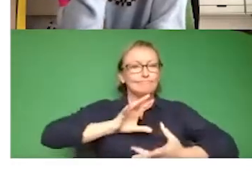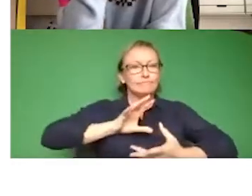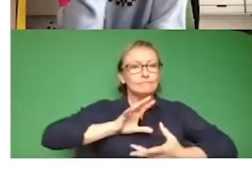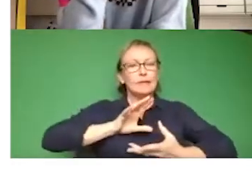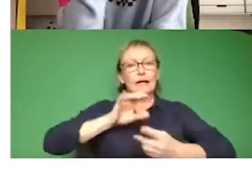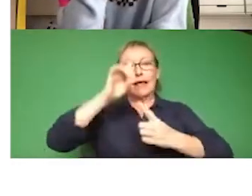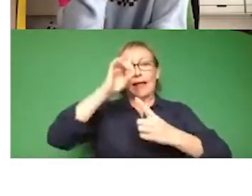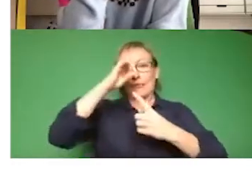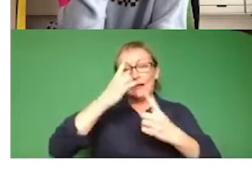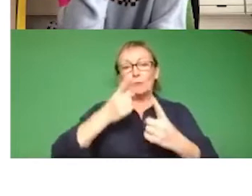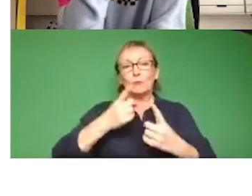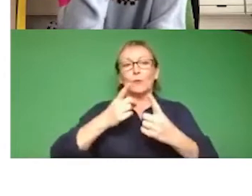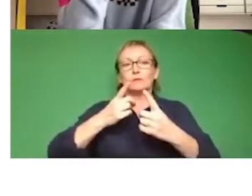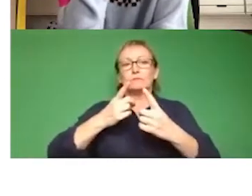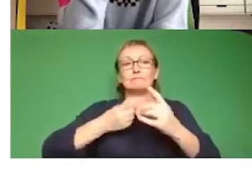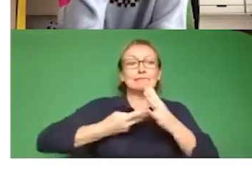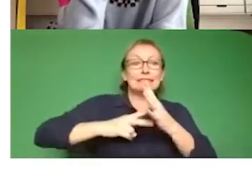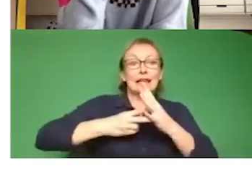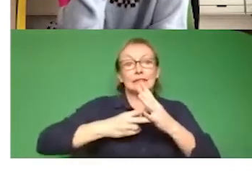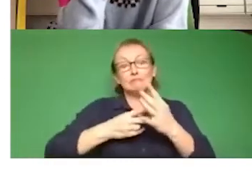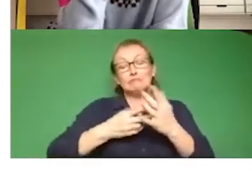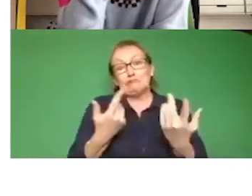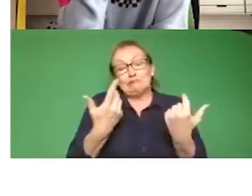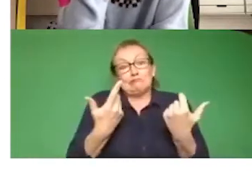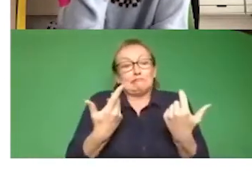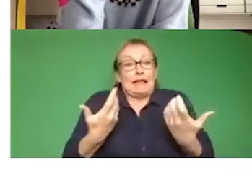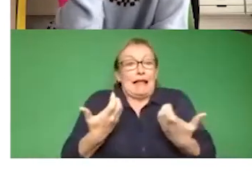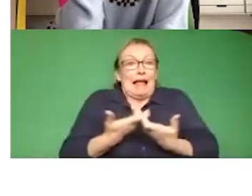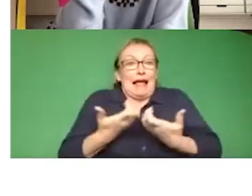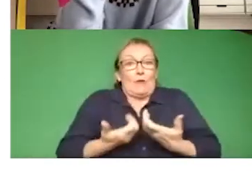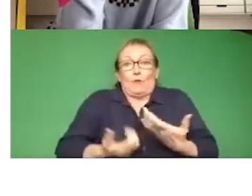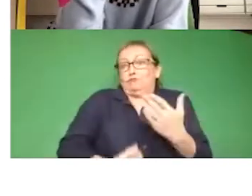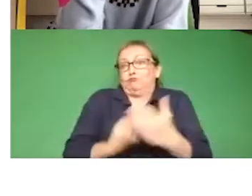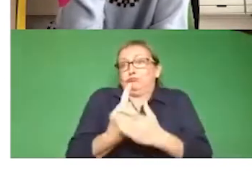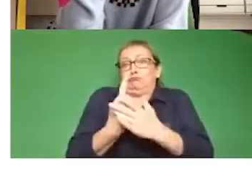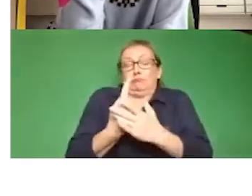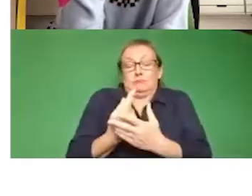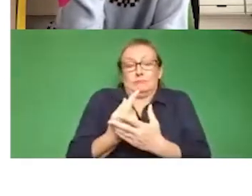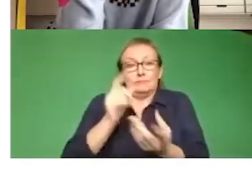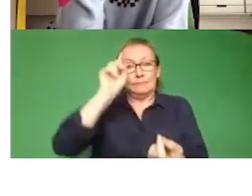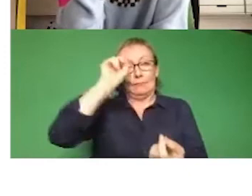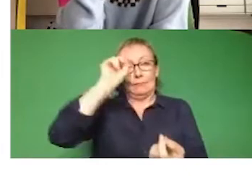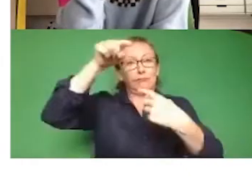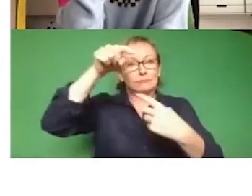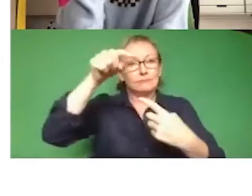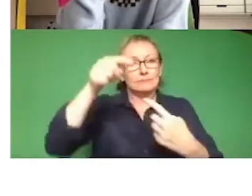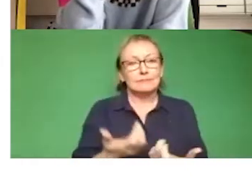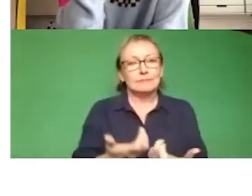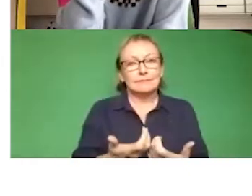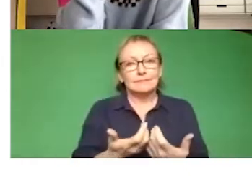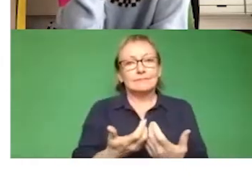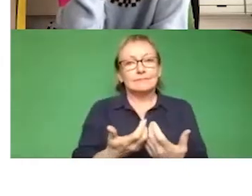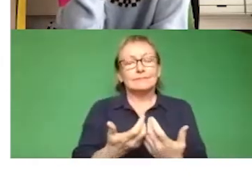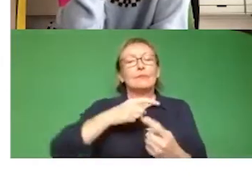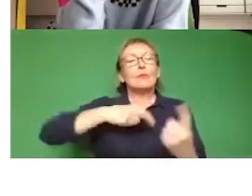just, design, isn't it? You don't know where things come from. And Aurélie and I love to draw a lot. So